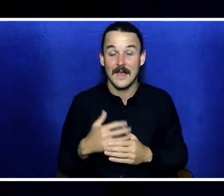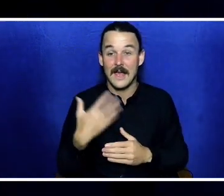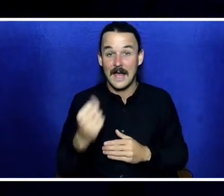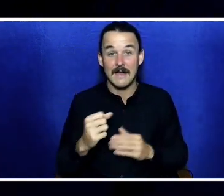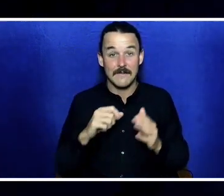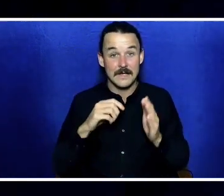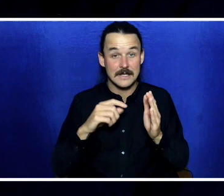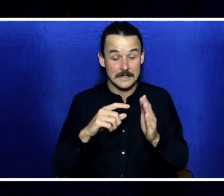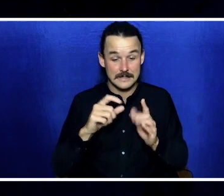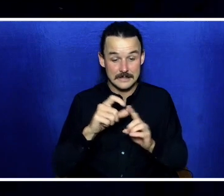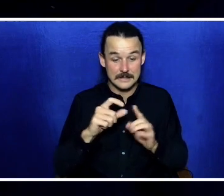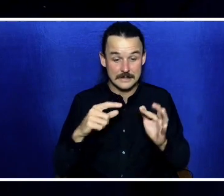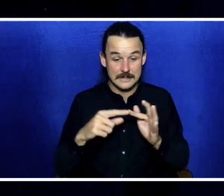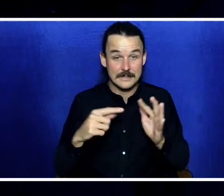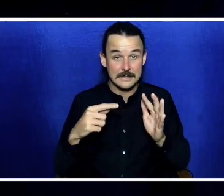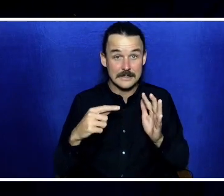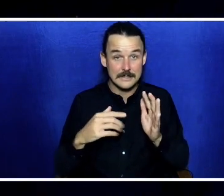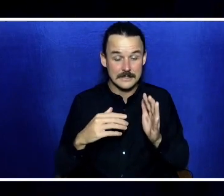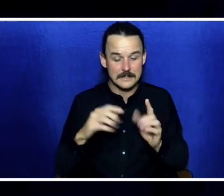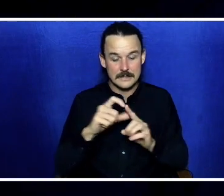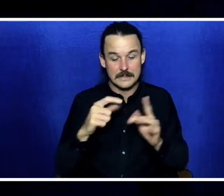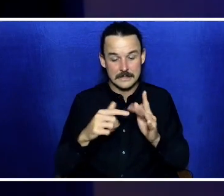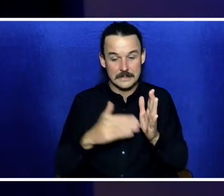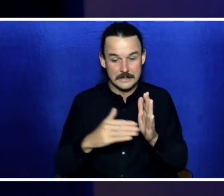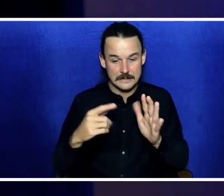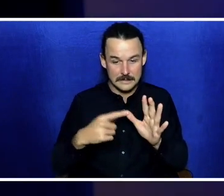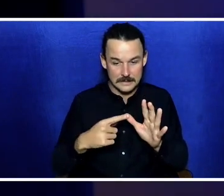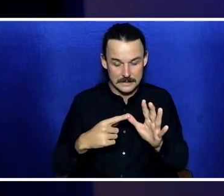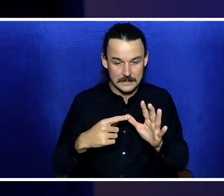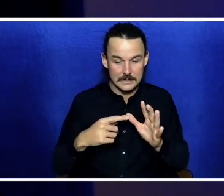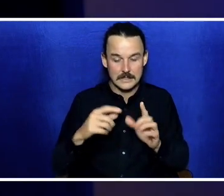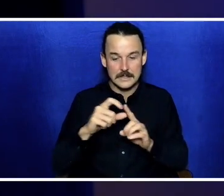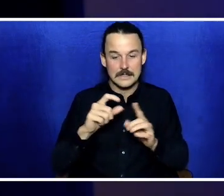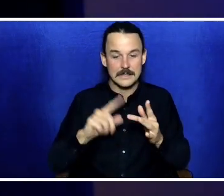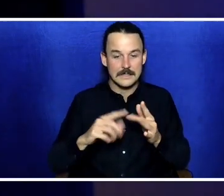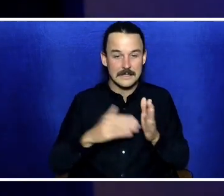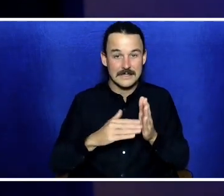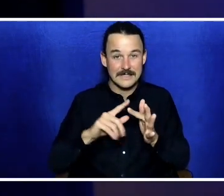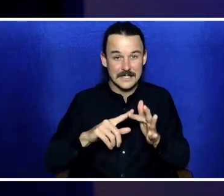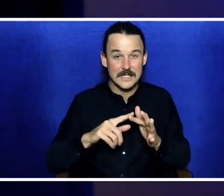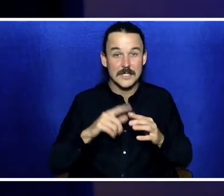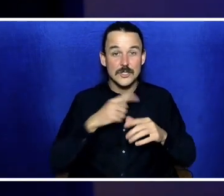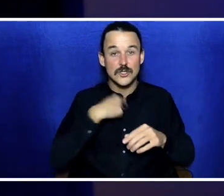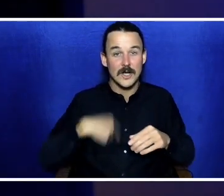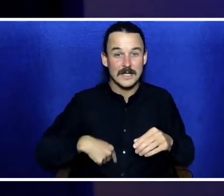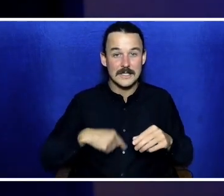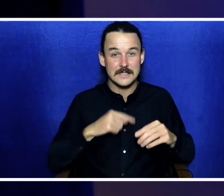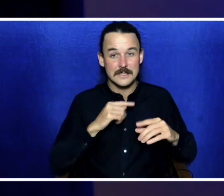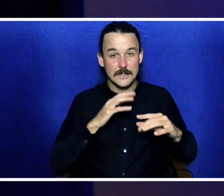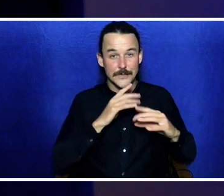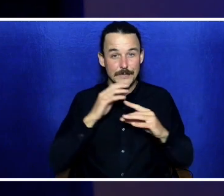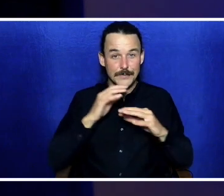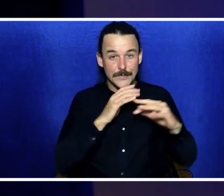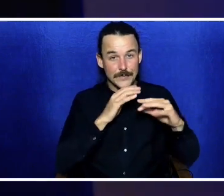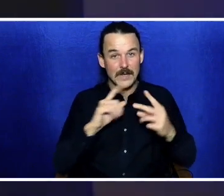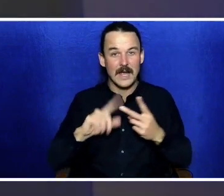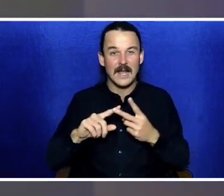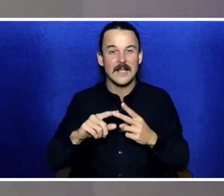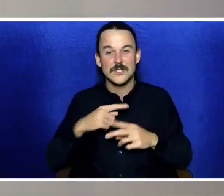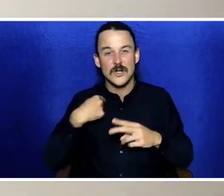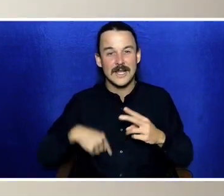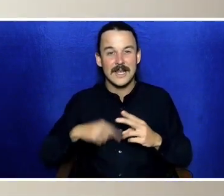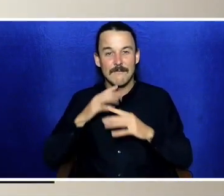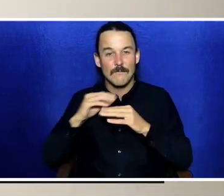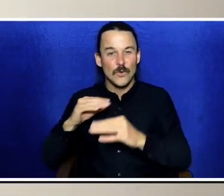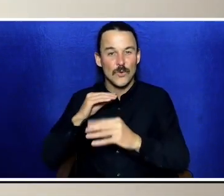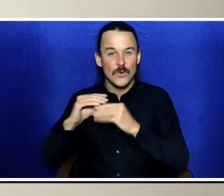the Chinese flutes, and pipa, the Chinese lute. Wonderful. Now we have a message from Ivan Heng. Let's take a look.